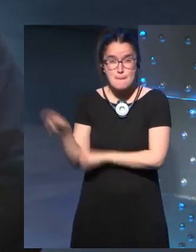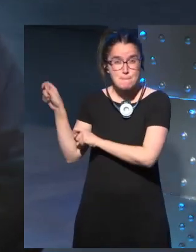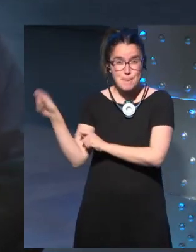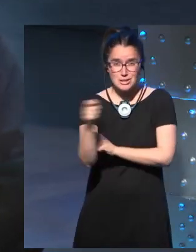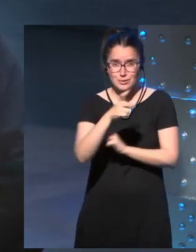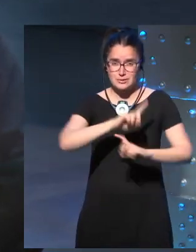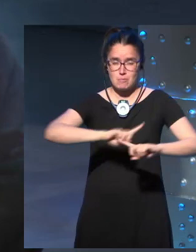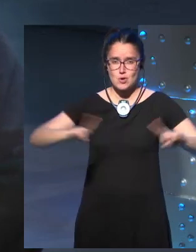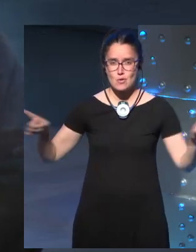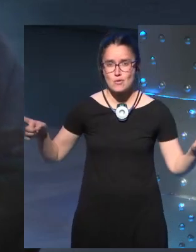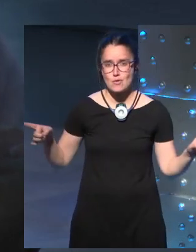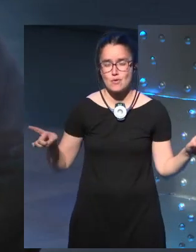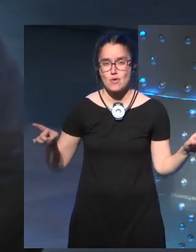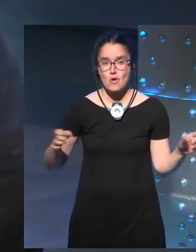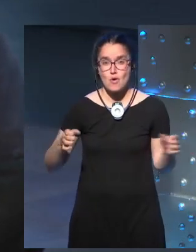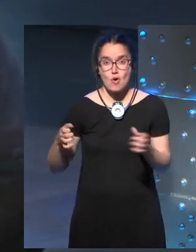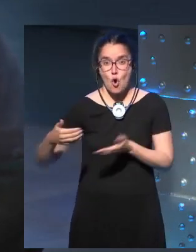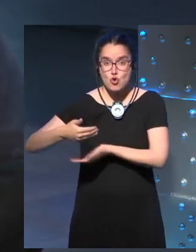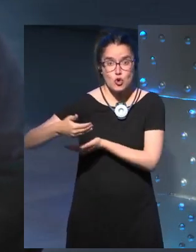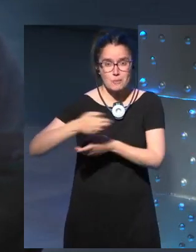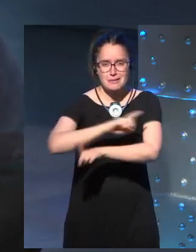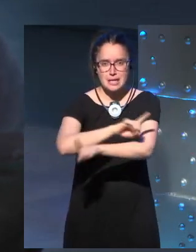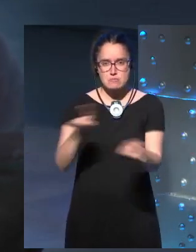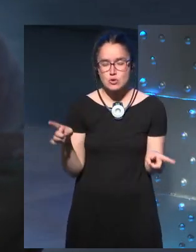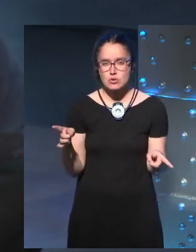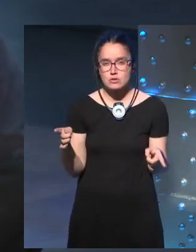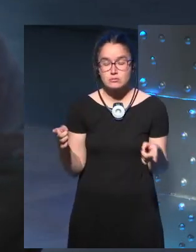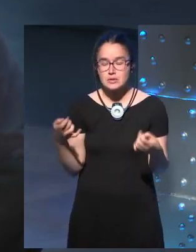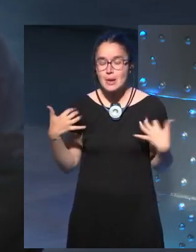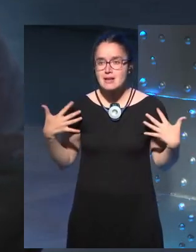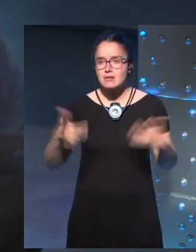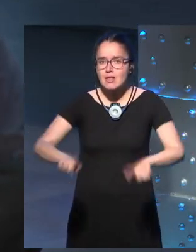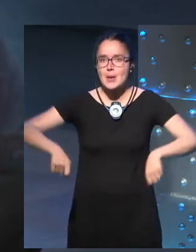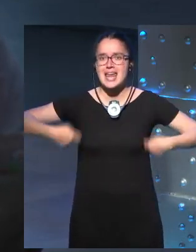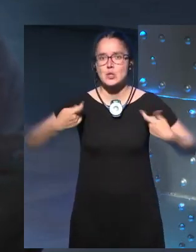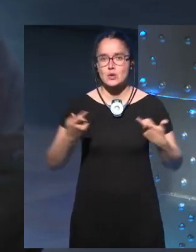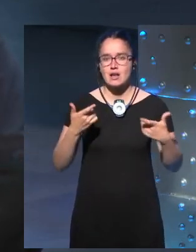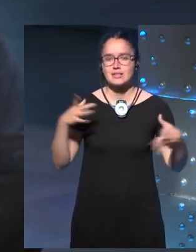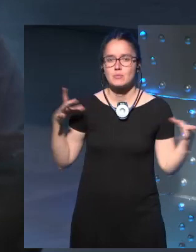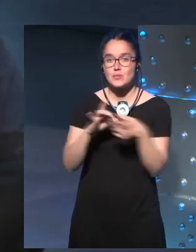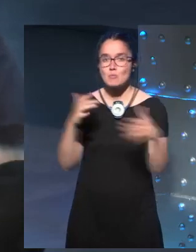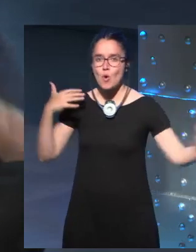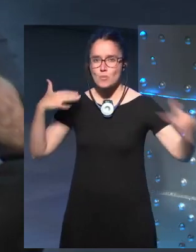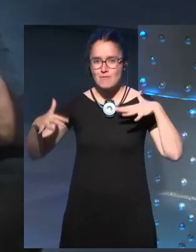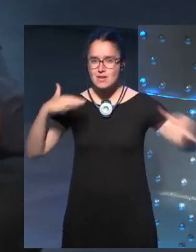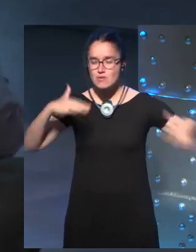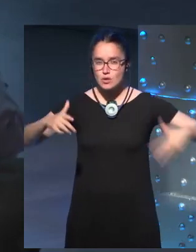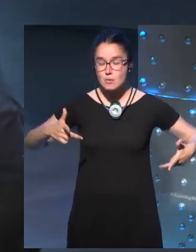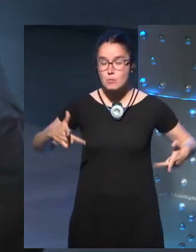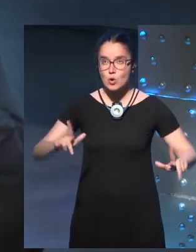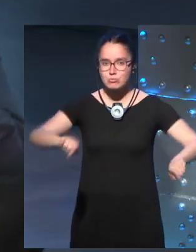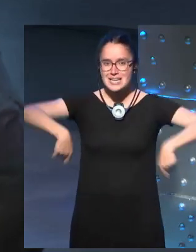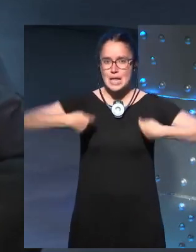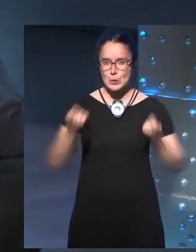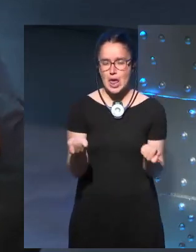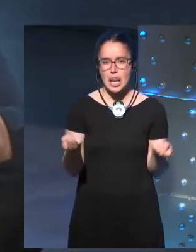not American football. It's about flow. Yeah. It's about movement. It's about, and you give yourself over to that movement and you watch